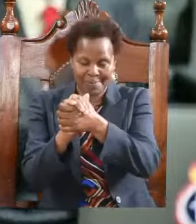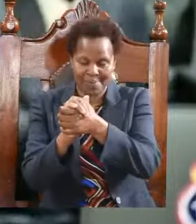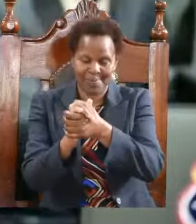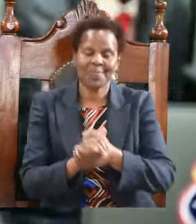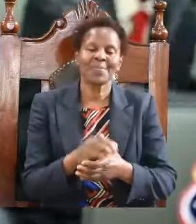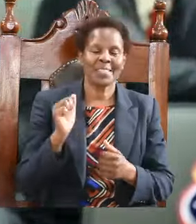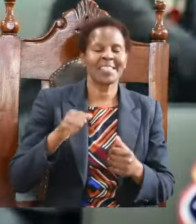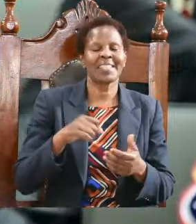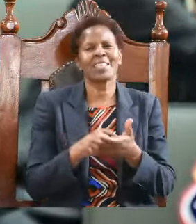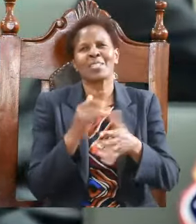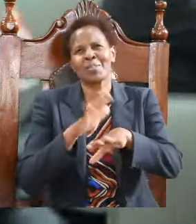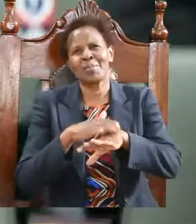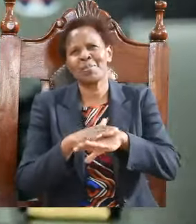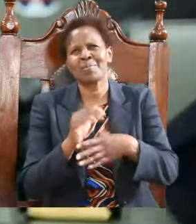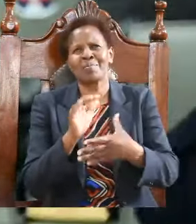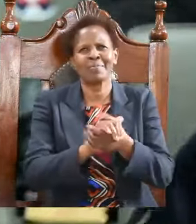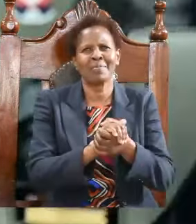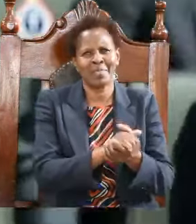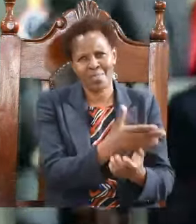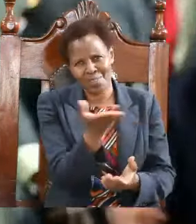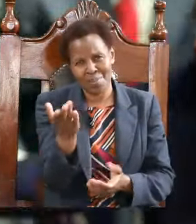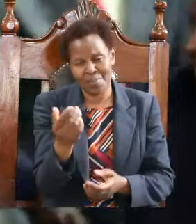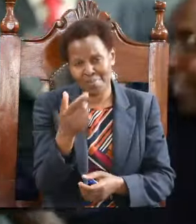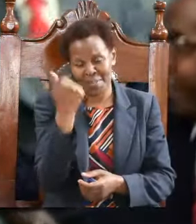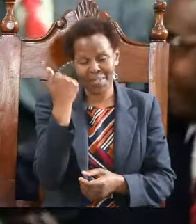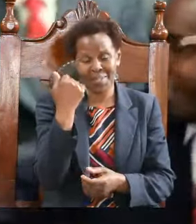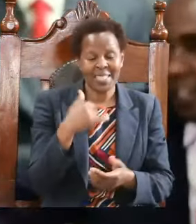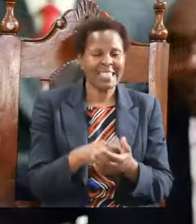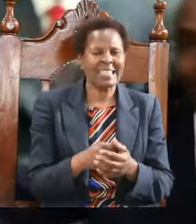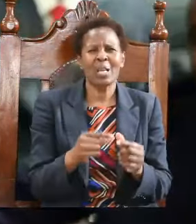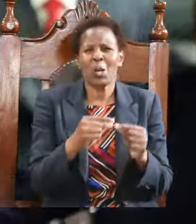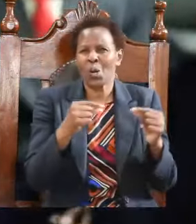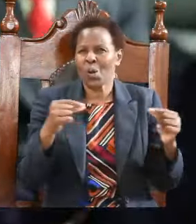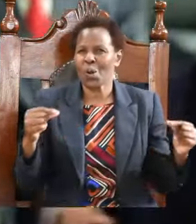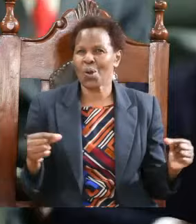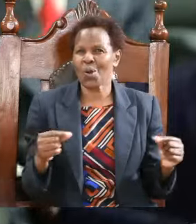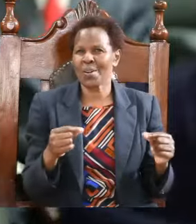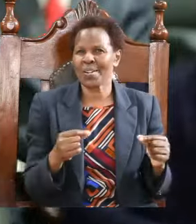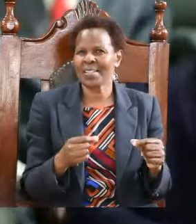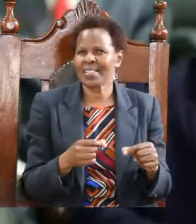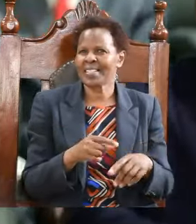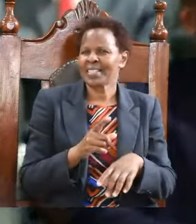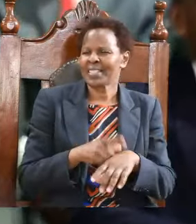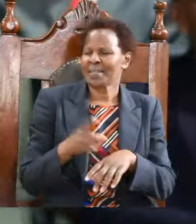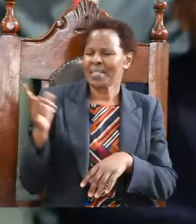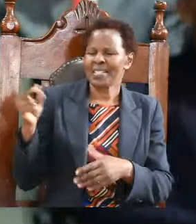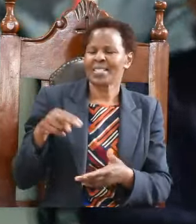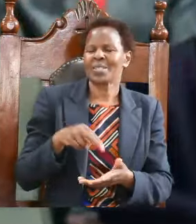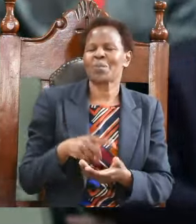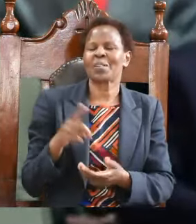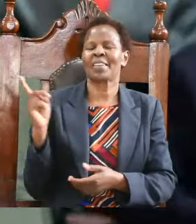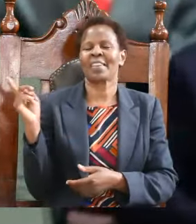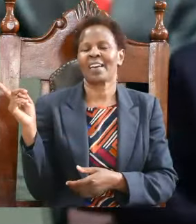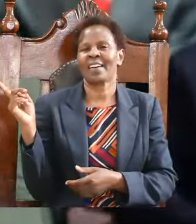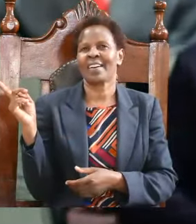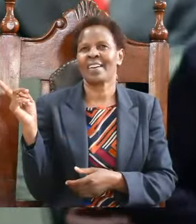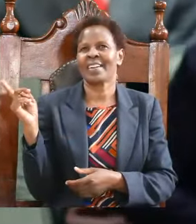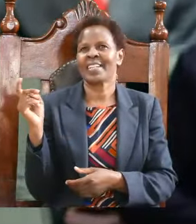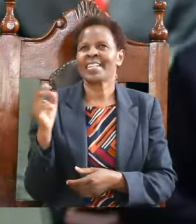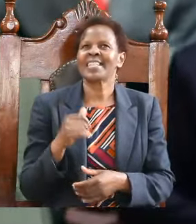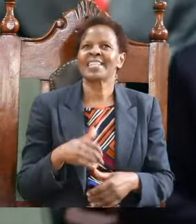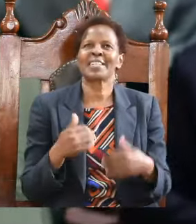Yes, it is good to greet you because it has been long since I stood here. I'm still enjoying